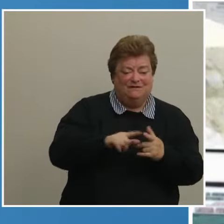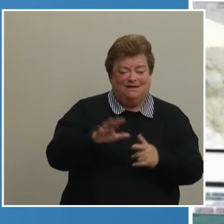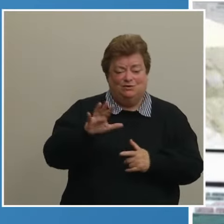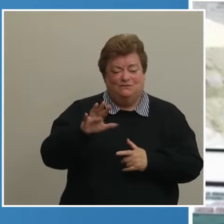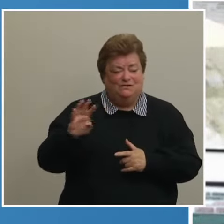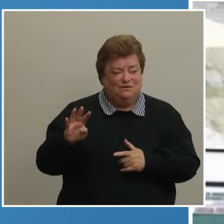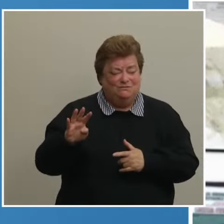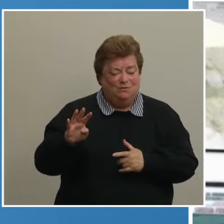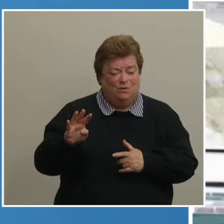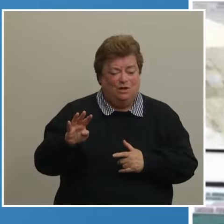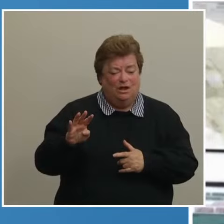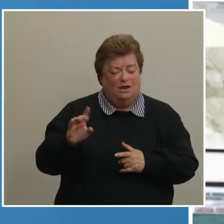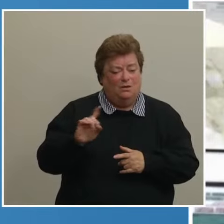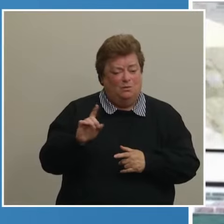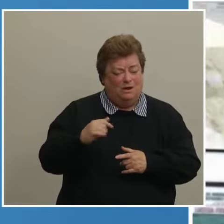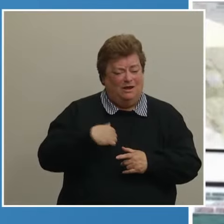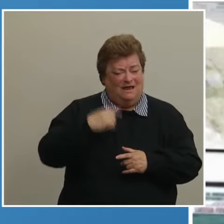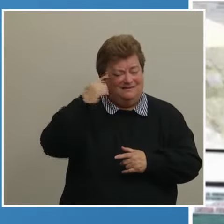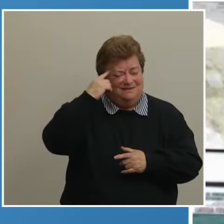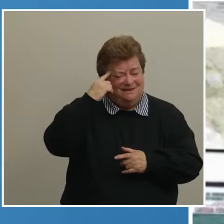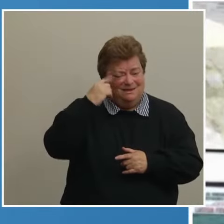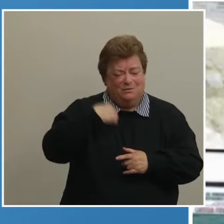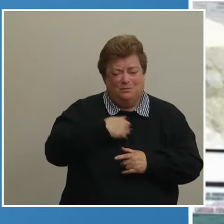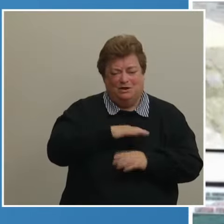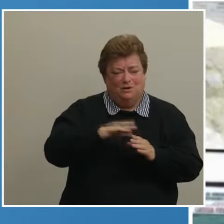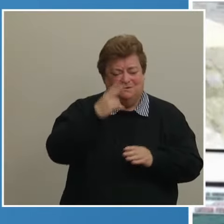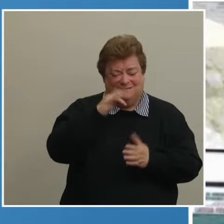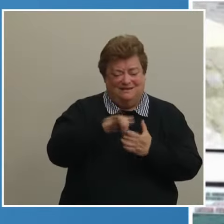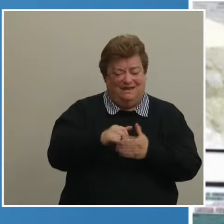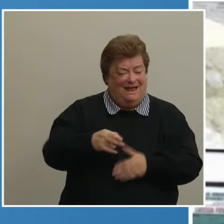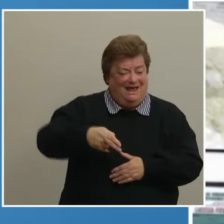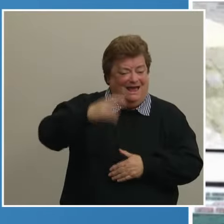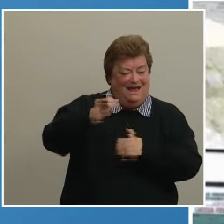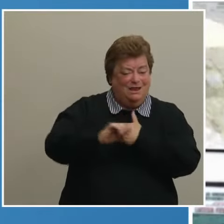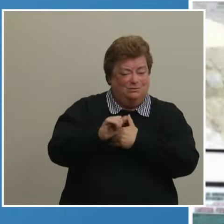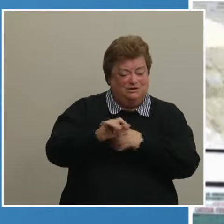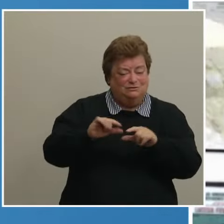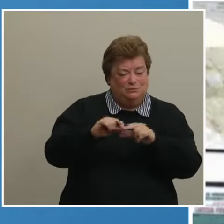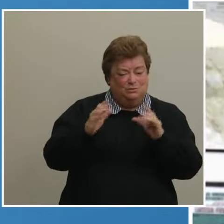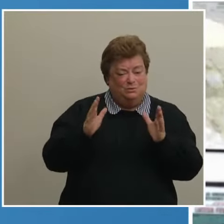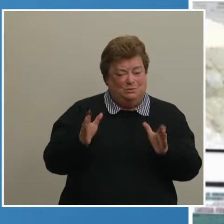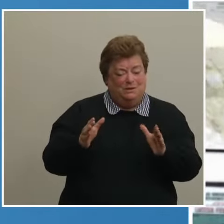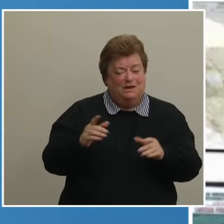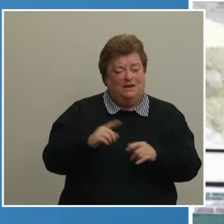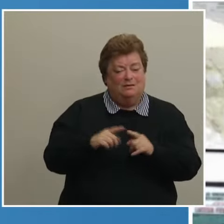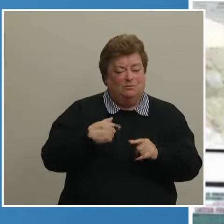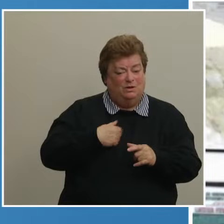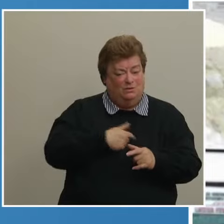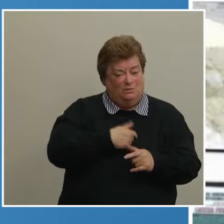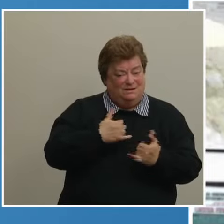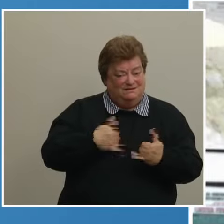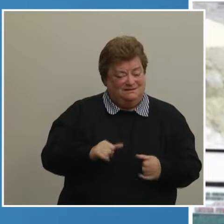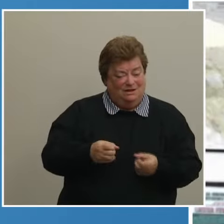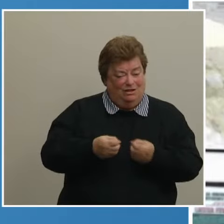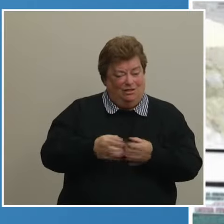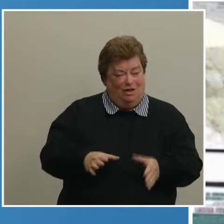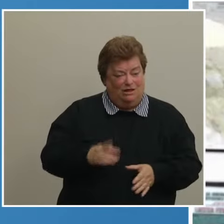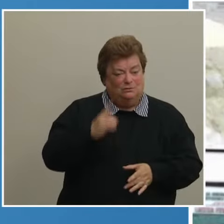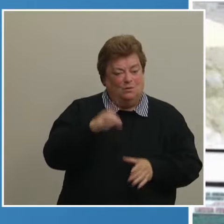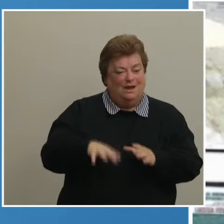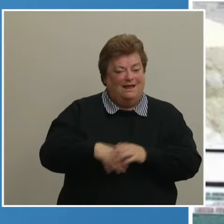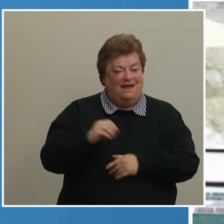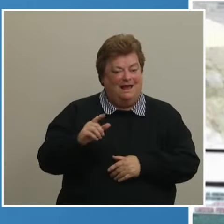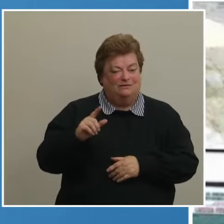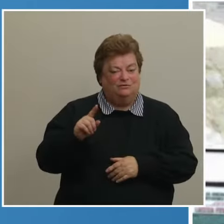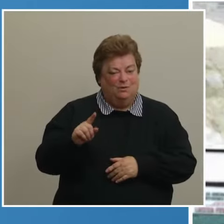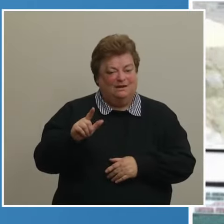54, where I think we generally don't see that as a high risk group, we've still lost 1 in 2,500 Nebraskans.